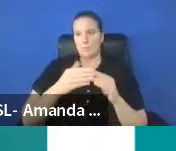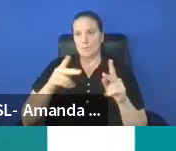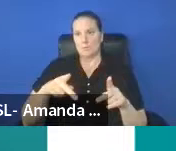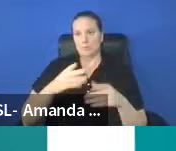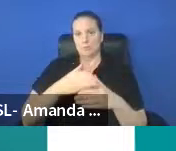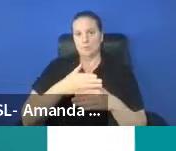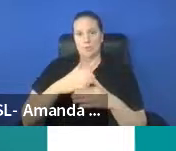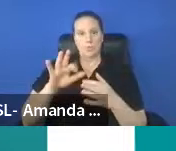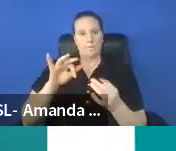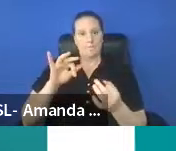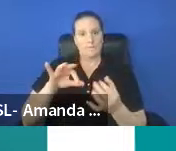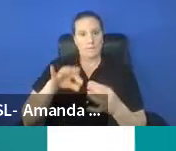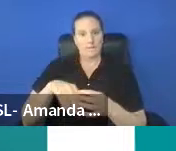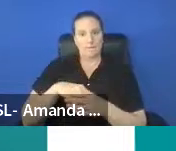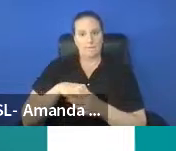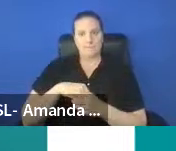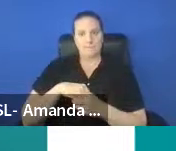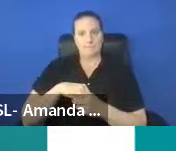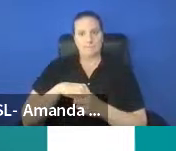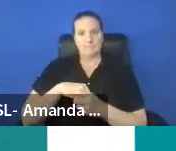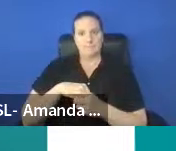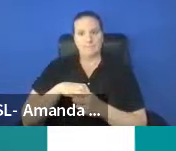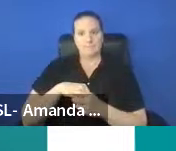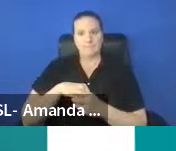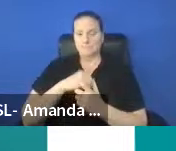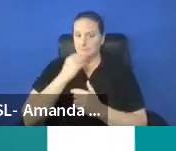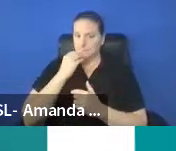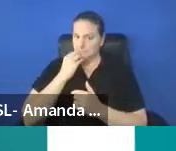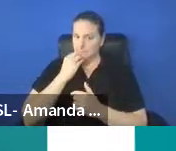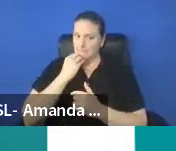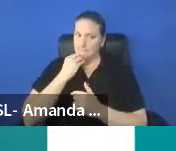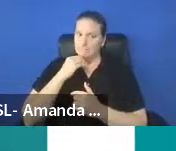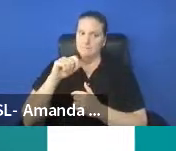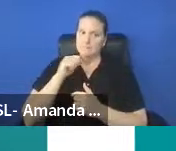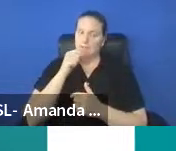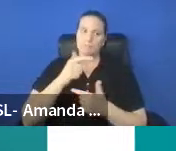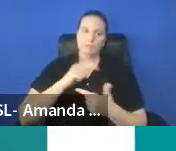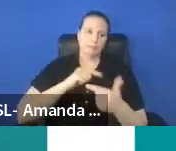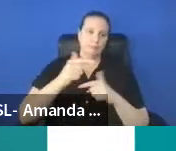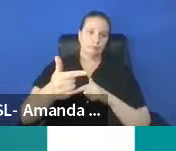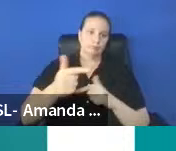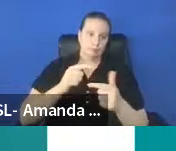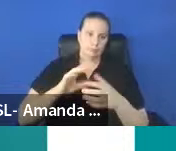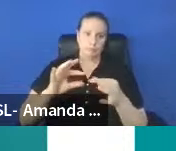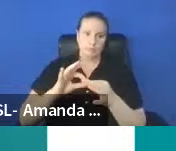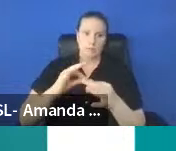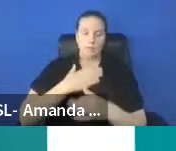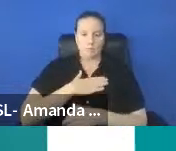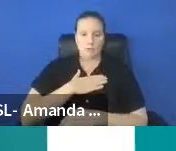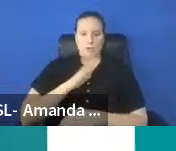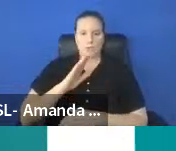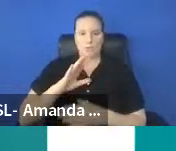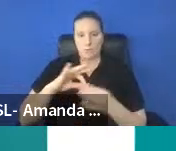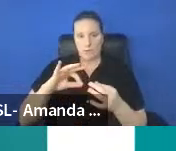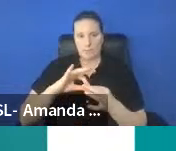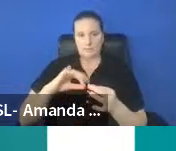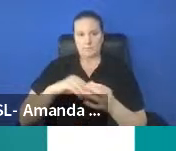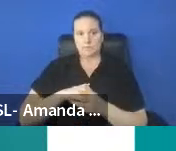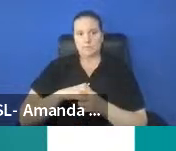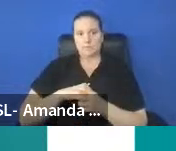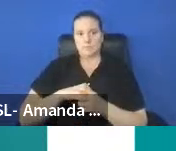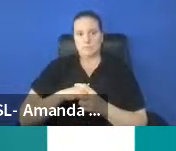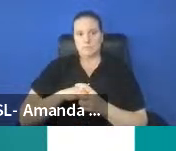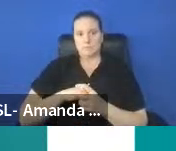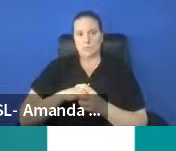share your feedback. This will not be a two-way dialogue, so we appreciate your comments, and we